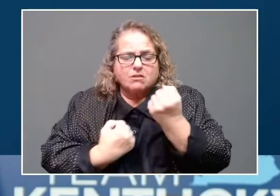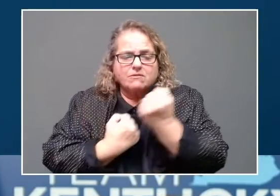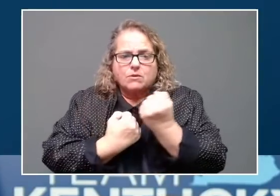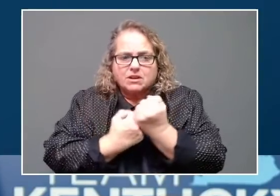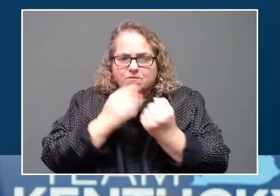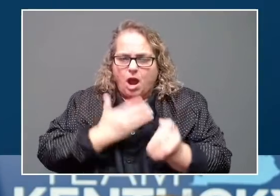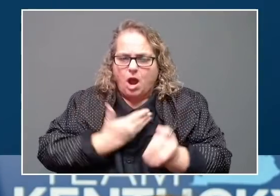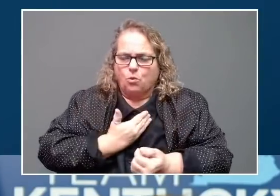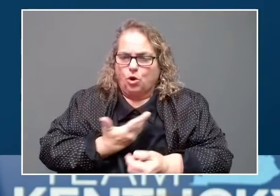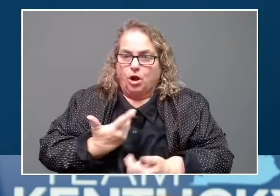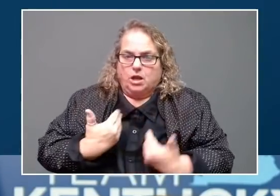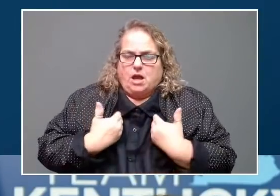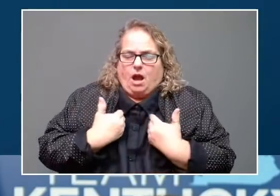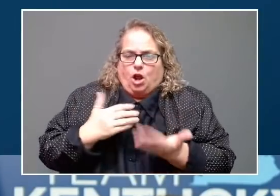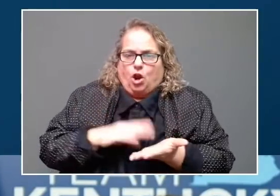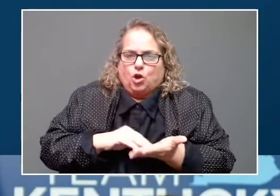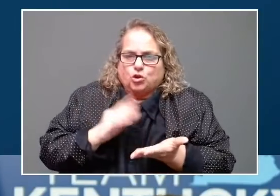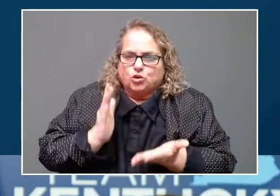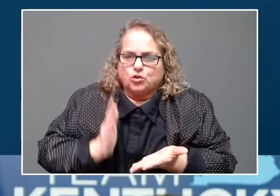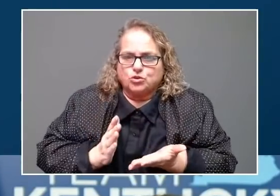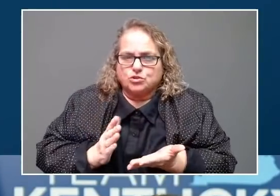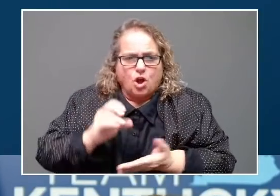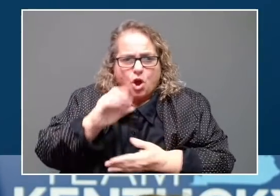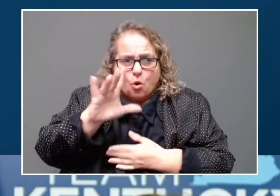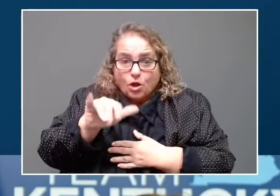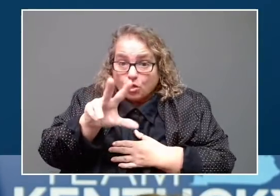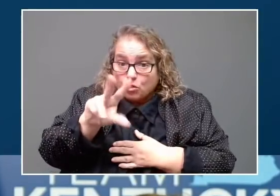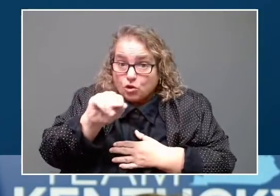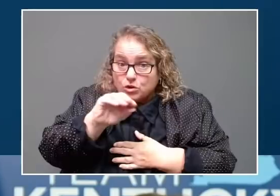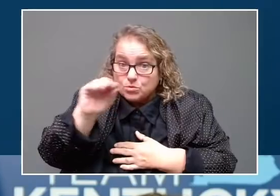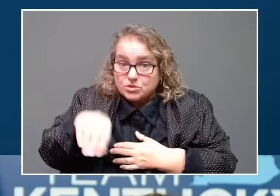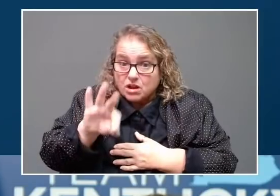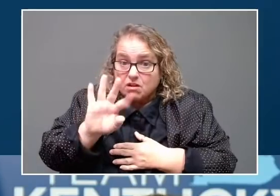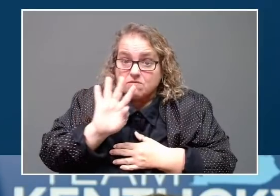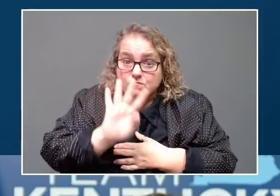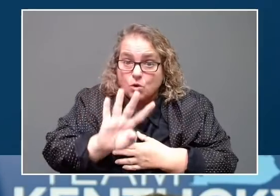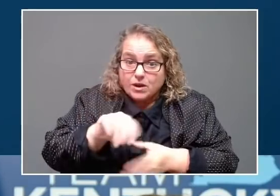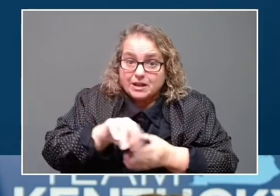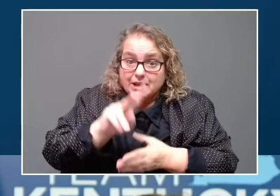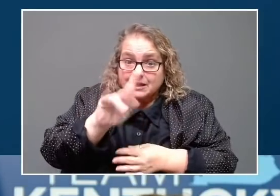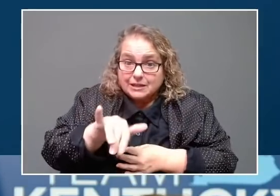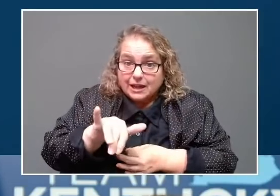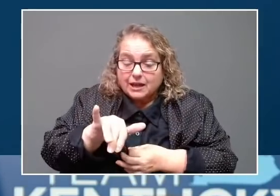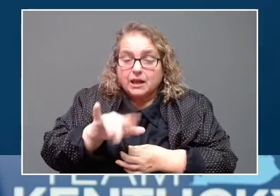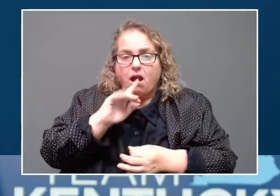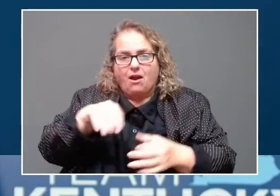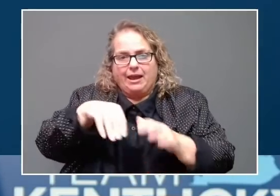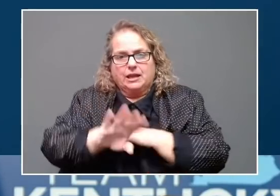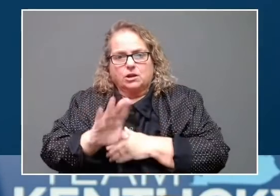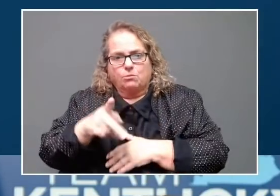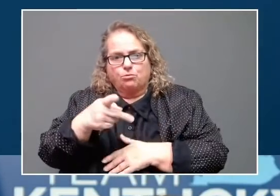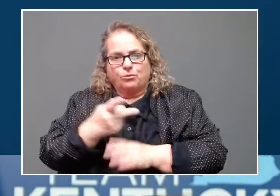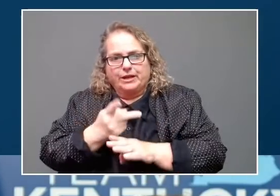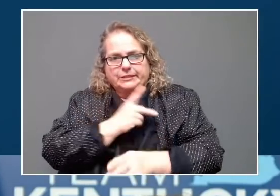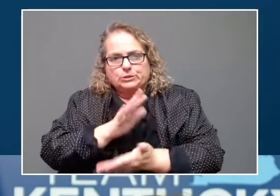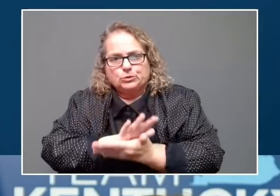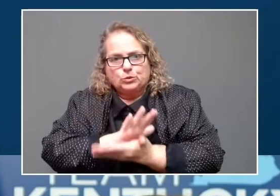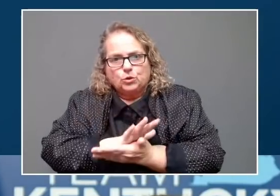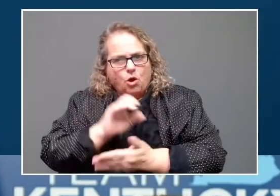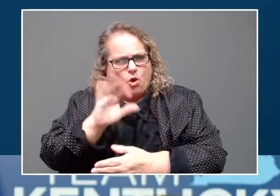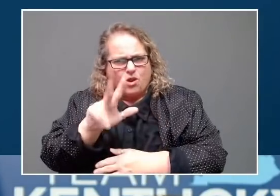learners. Only about 30% of 4-year-olds in Kentucky are enrolled in preschool. That means that up